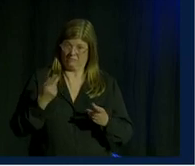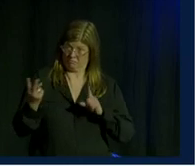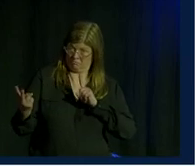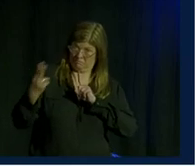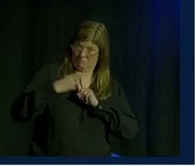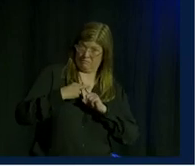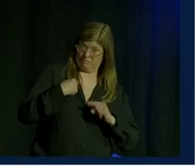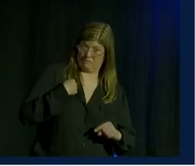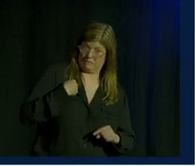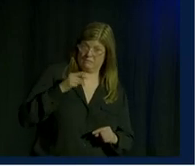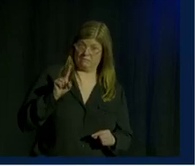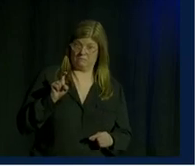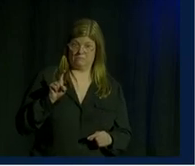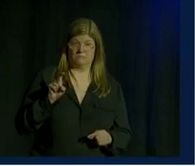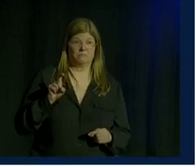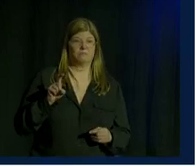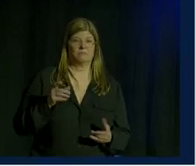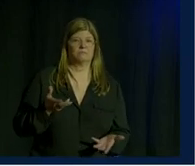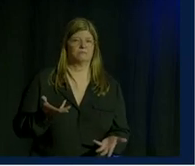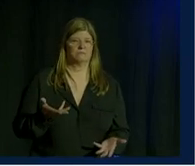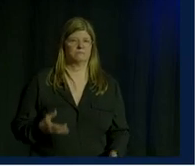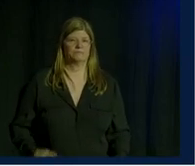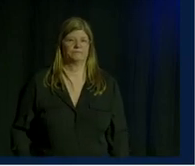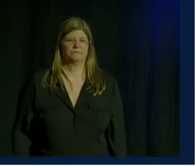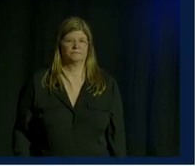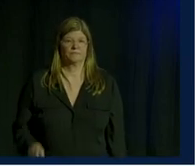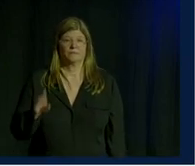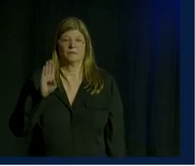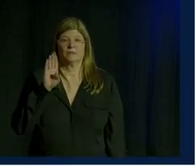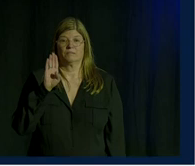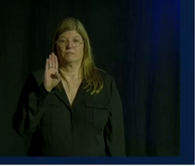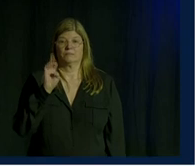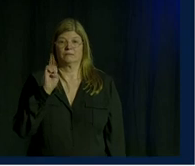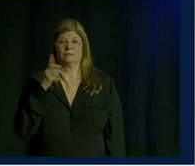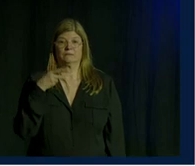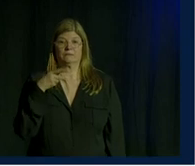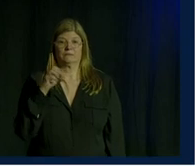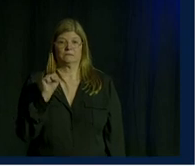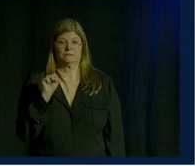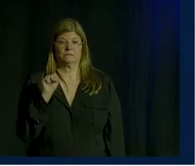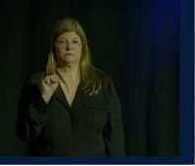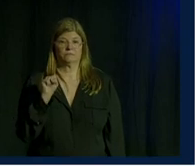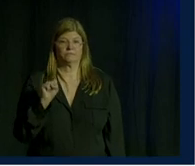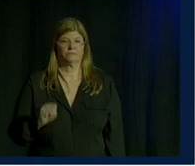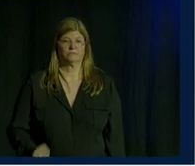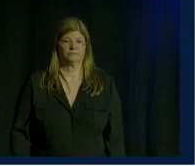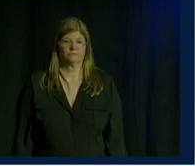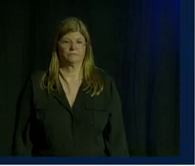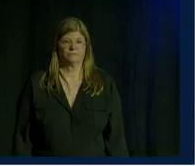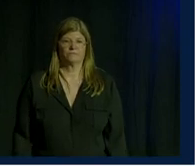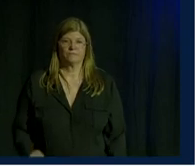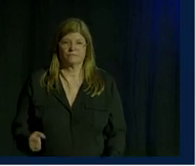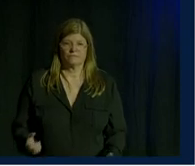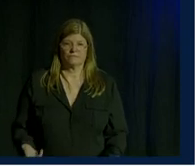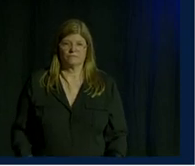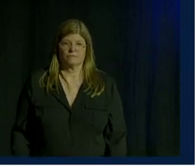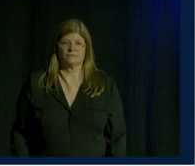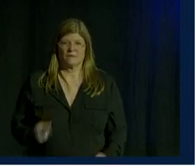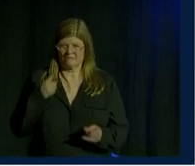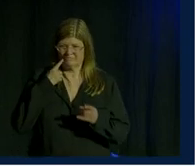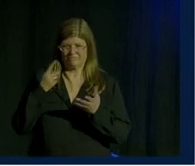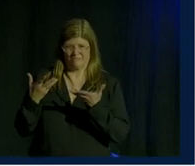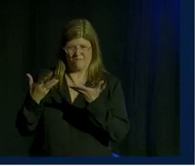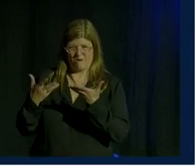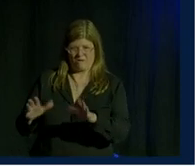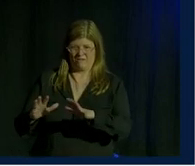hit the highlights. So first off, BEPS is focused on minimum building energy performance for existing buildings. BEPS occurs in multiple rounds,